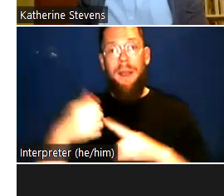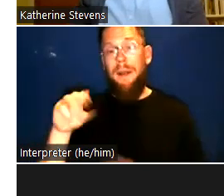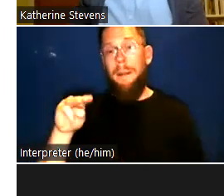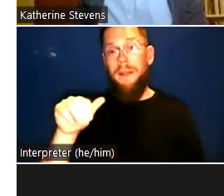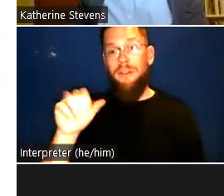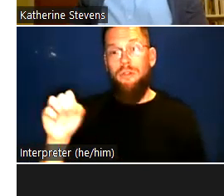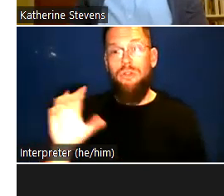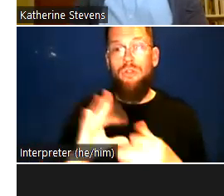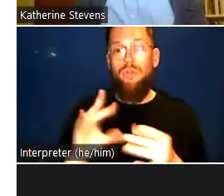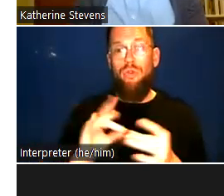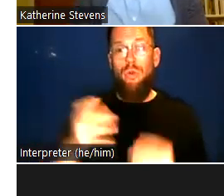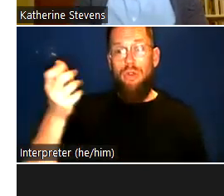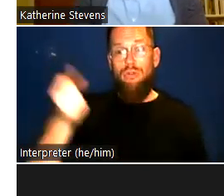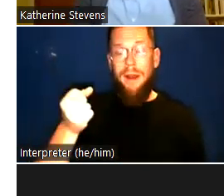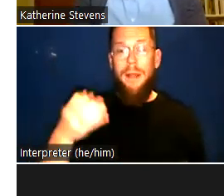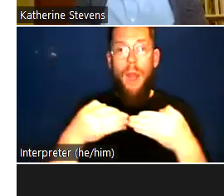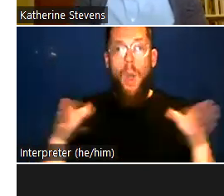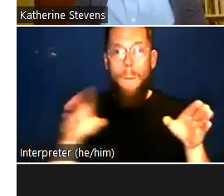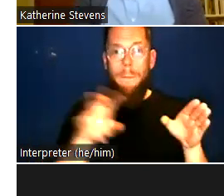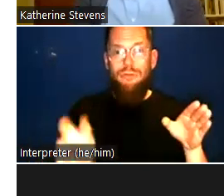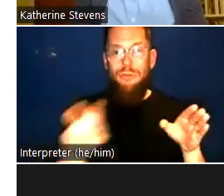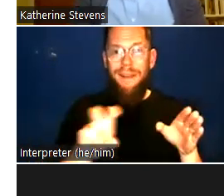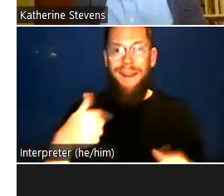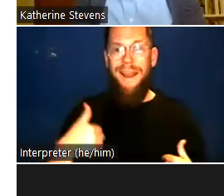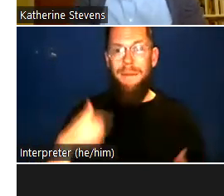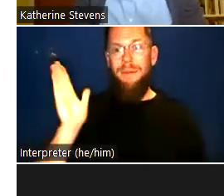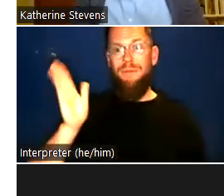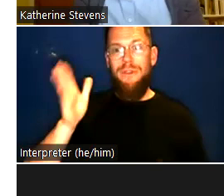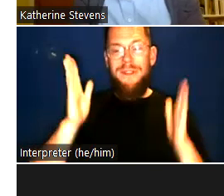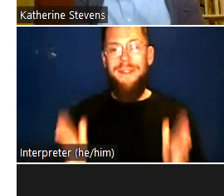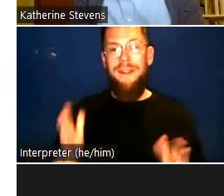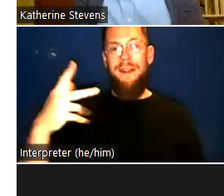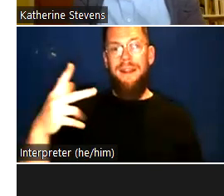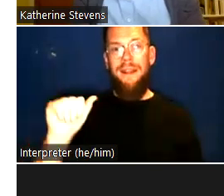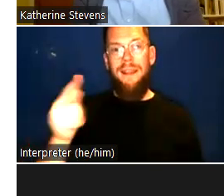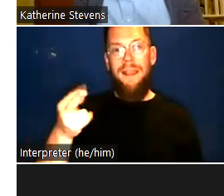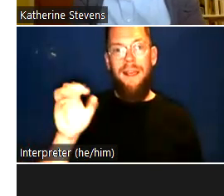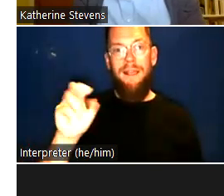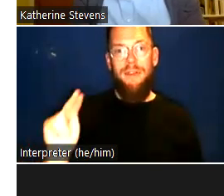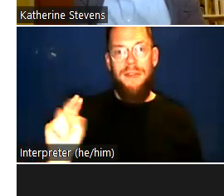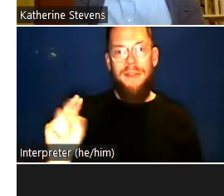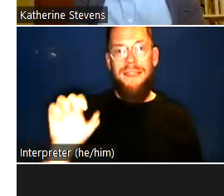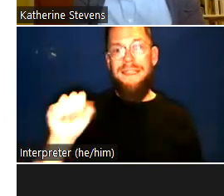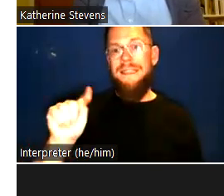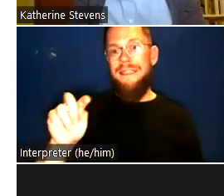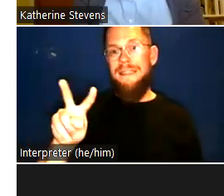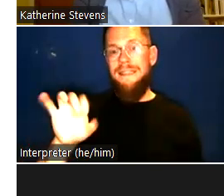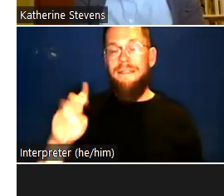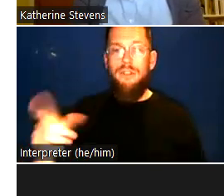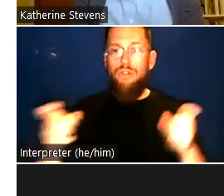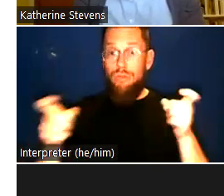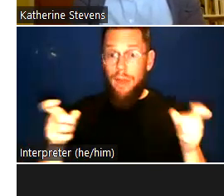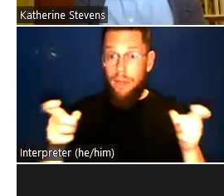Track. I am your presenter today. My name is Catherine Stevens. I'm the Director of Grants and Programs at